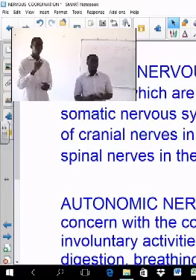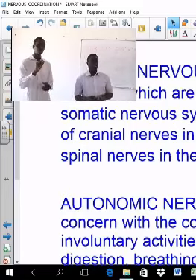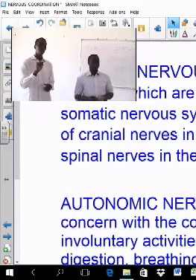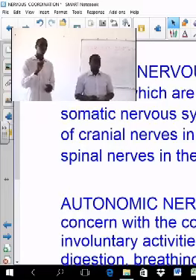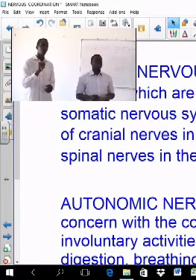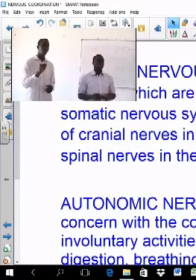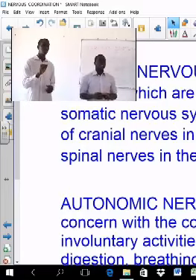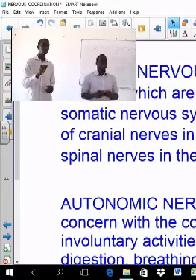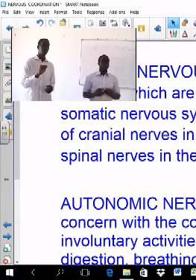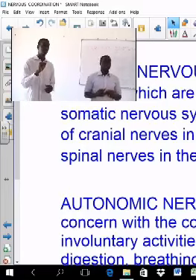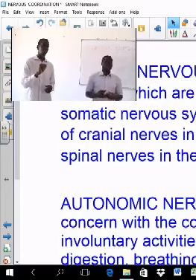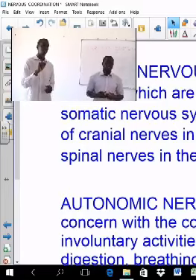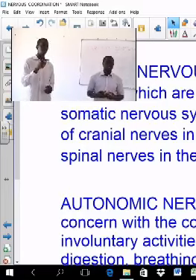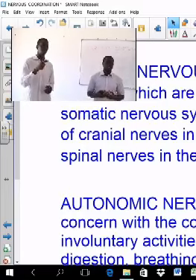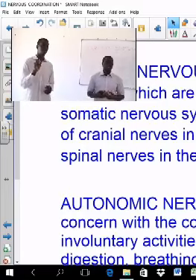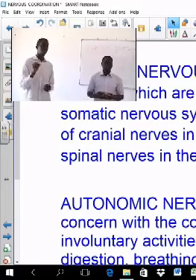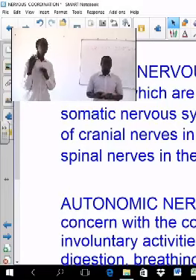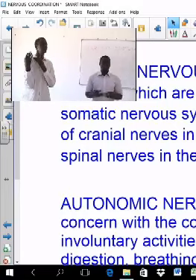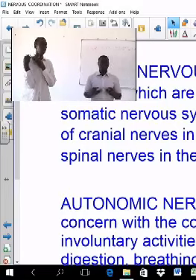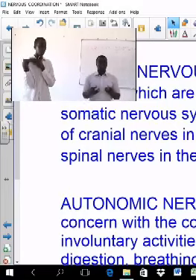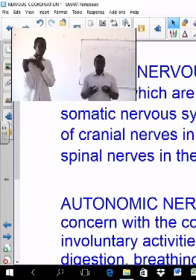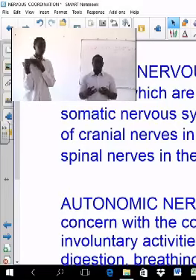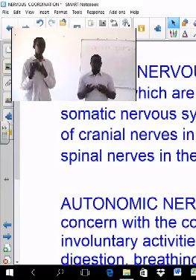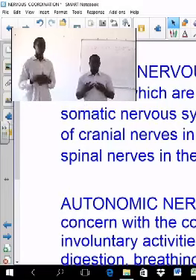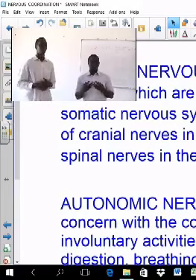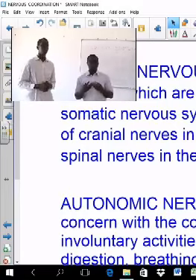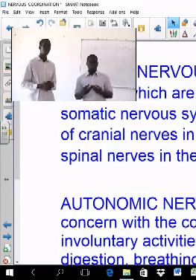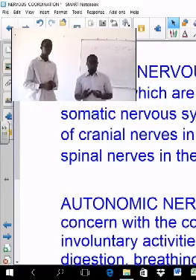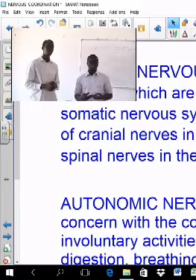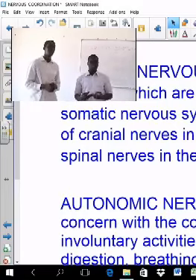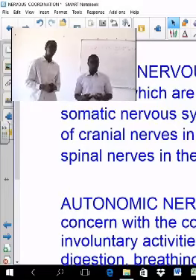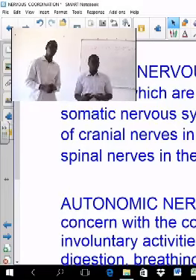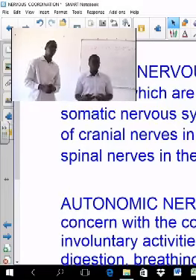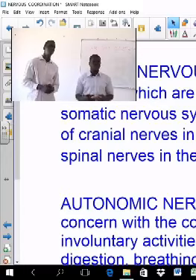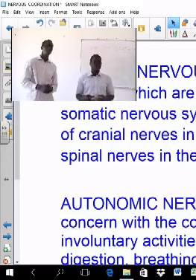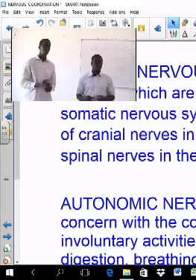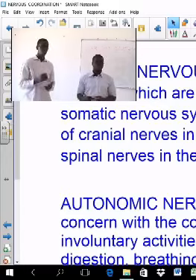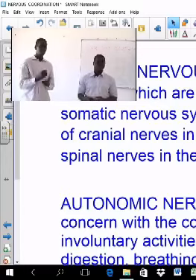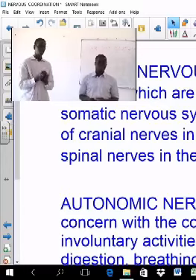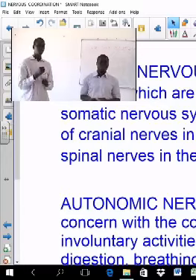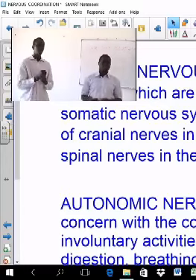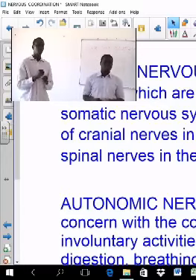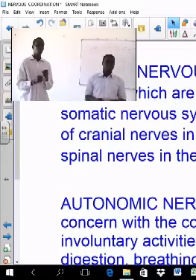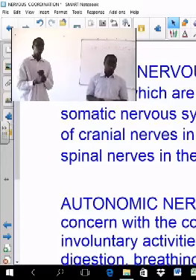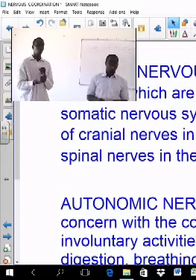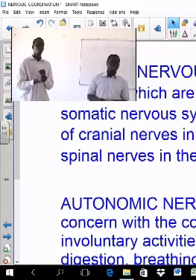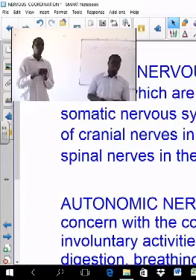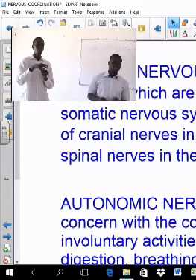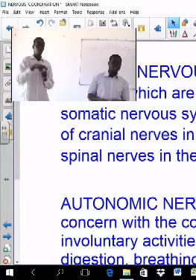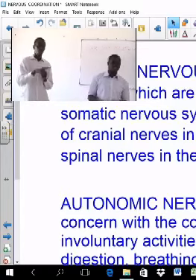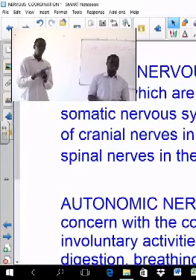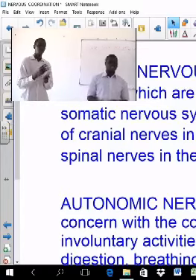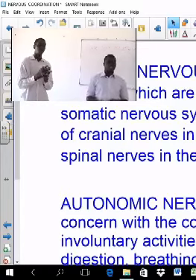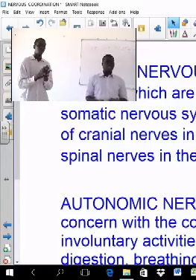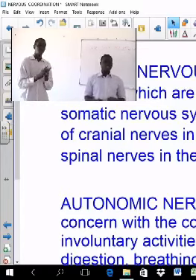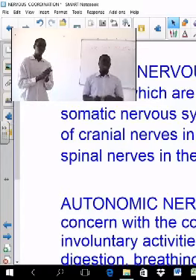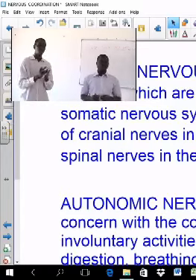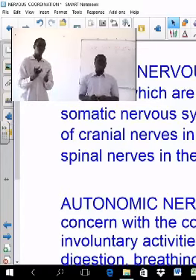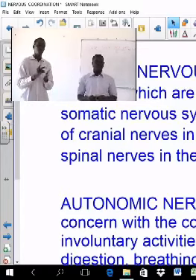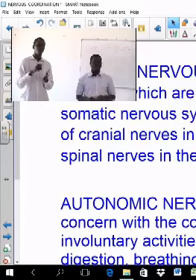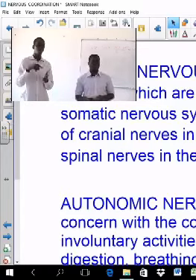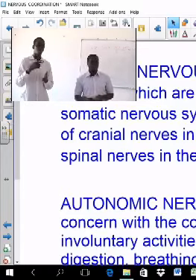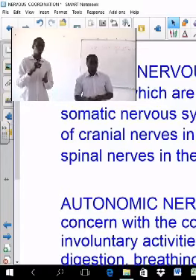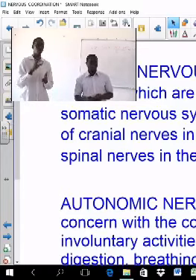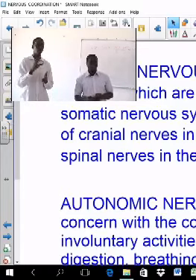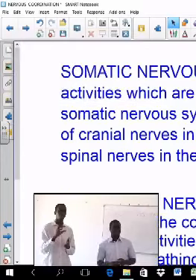I decide to do something by my own will. They are voluntary actions. We said the somatic nervous system is made up of 12 pairs